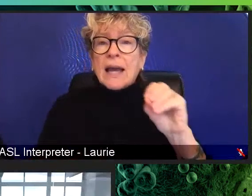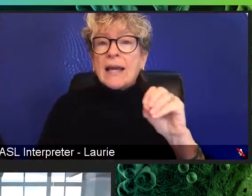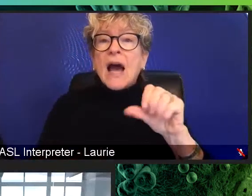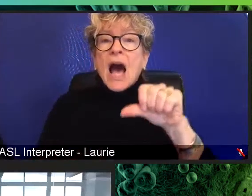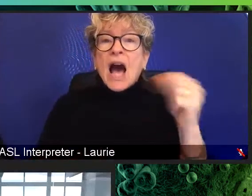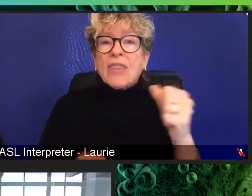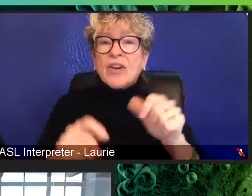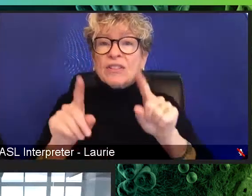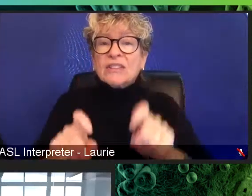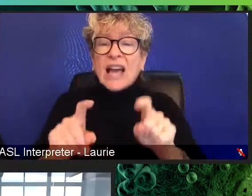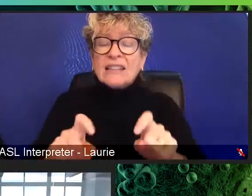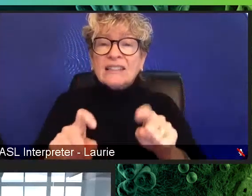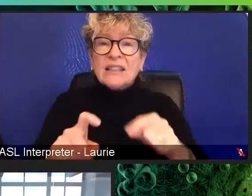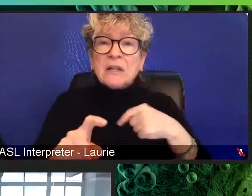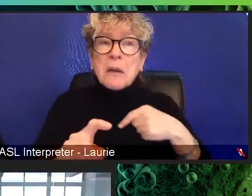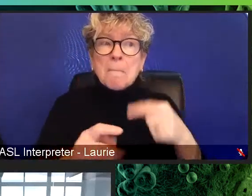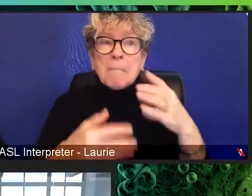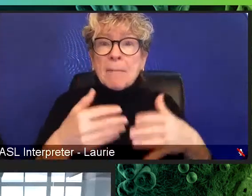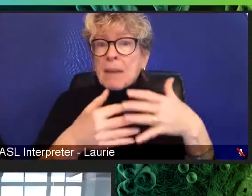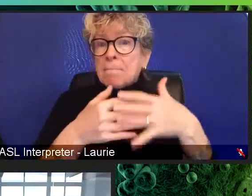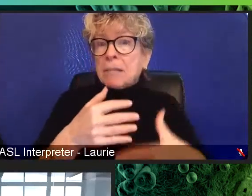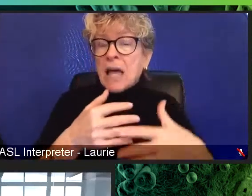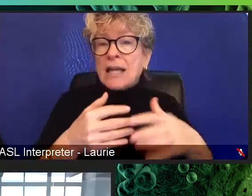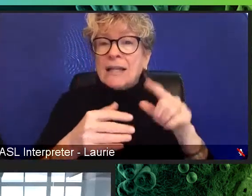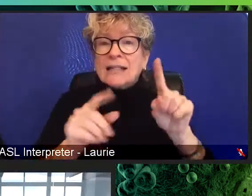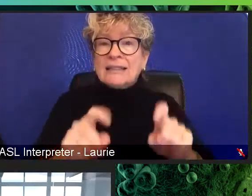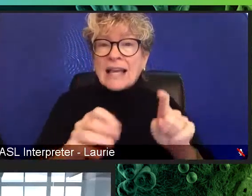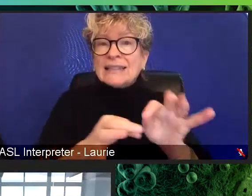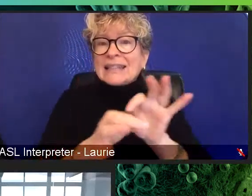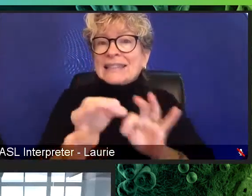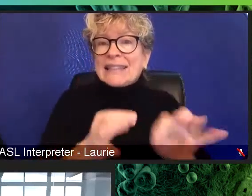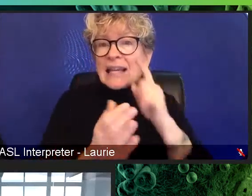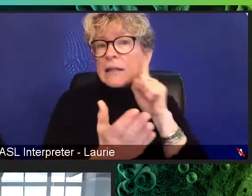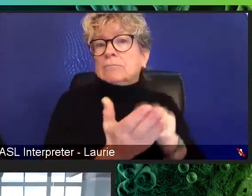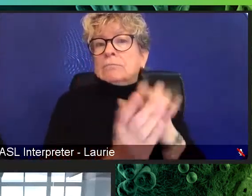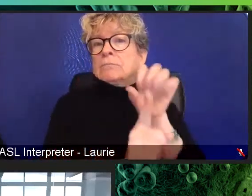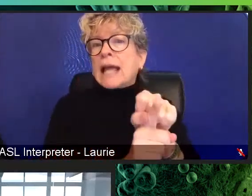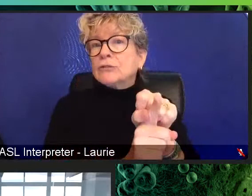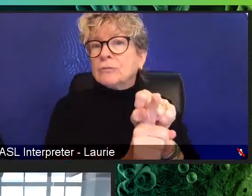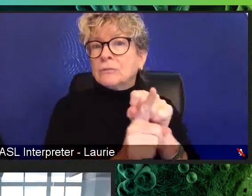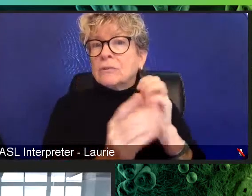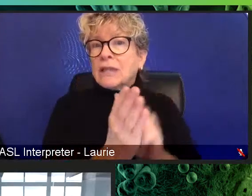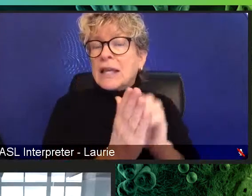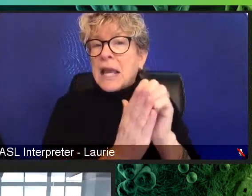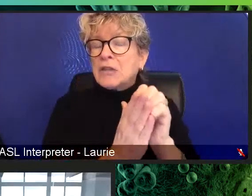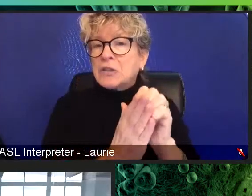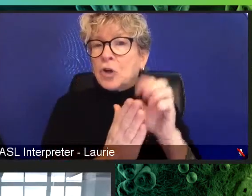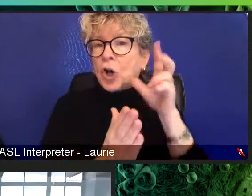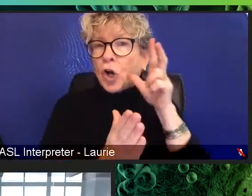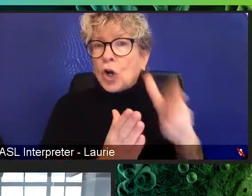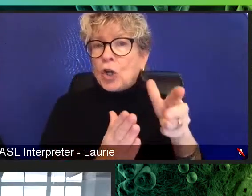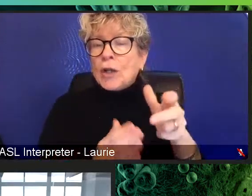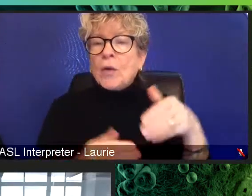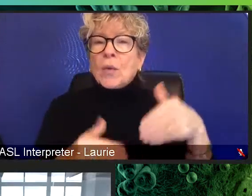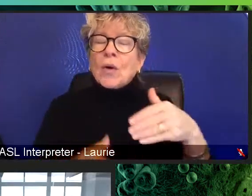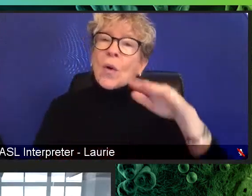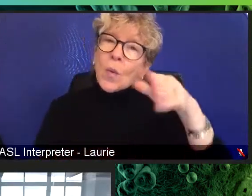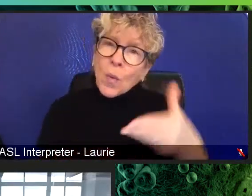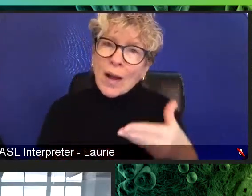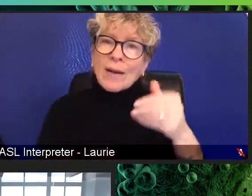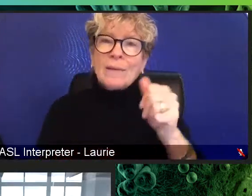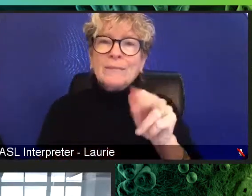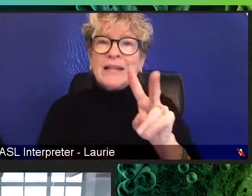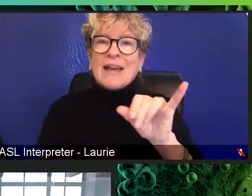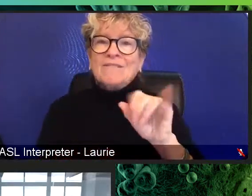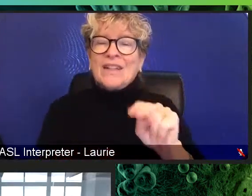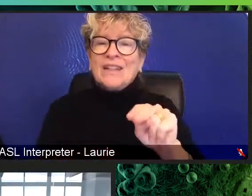cancer earlier. Maybe we'll have blood tests that will do this. So Gavin, welcome. It's really great to have you. And so,